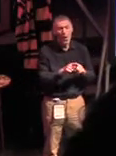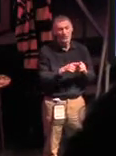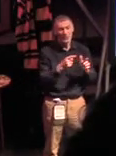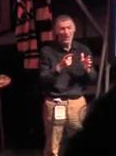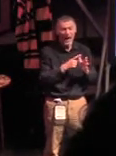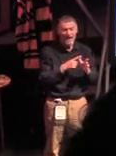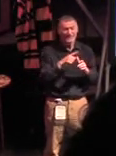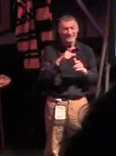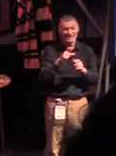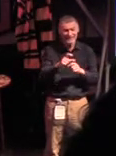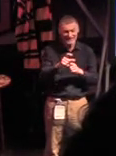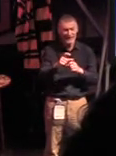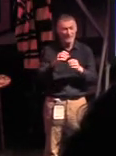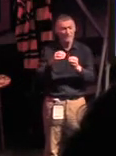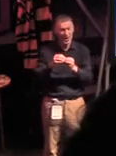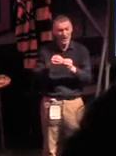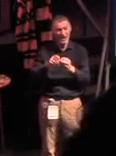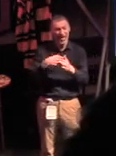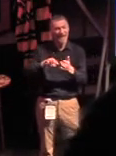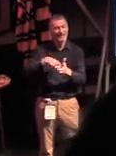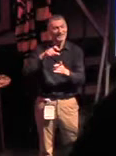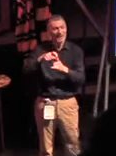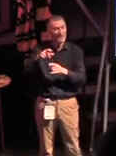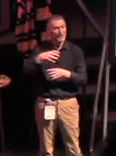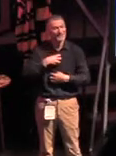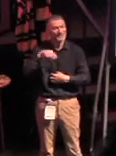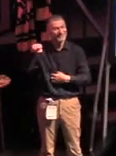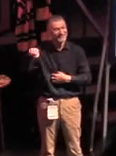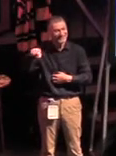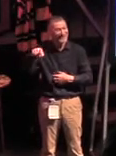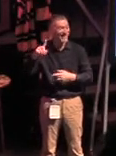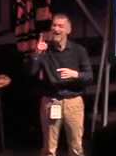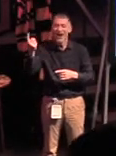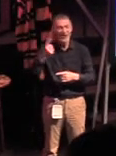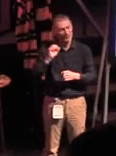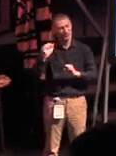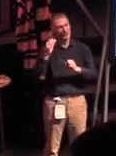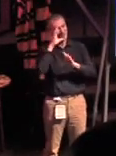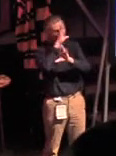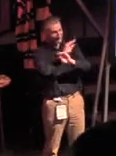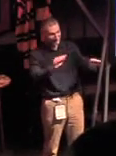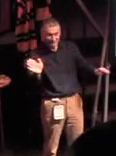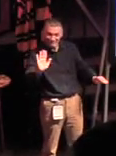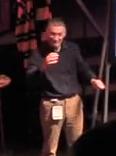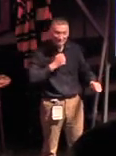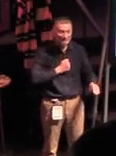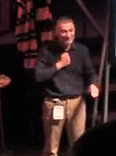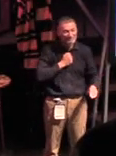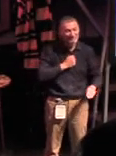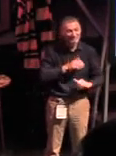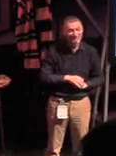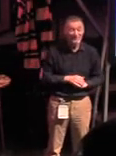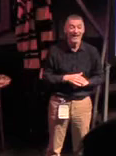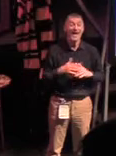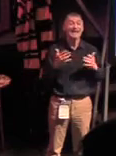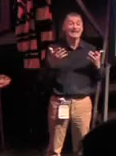Anne-Cécile Sibiu-Birkeland, our president, who unfortunately couldn't be here today. And on that note,